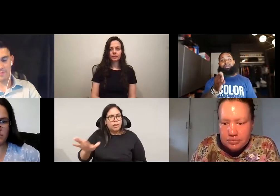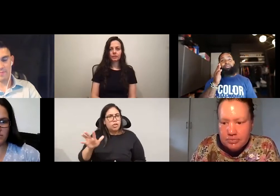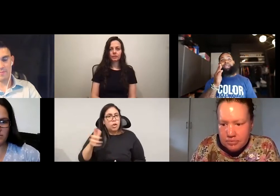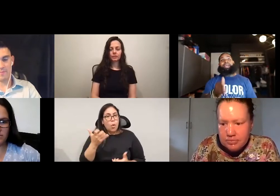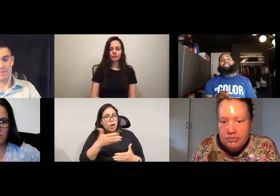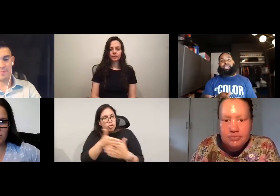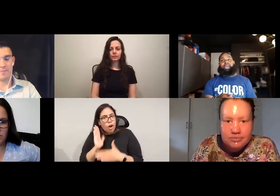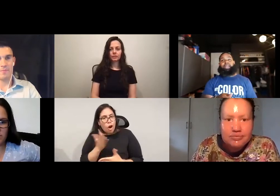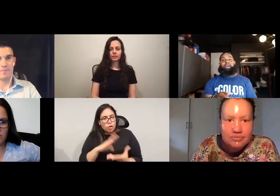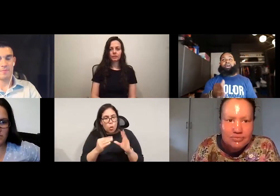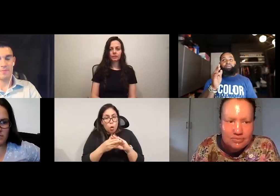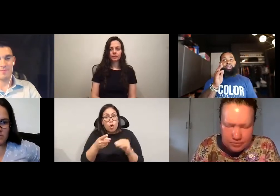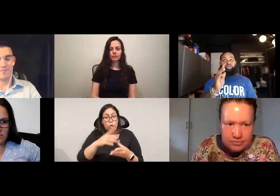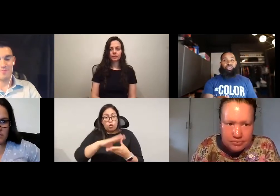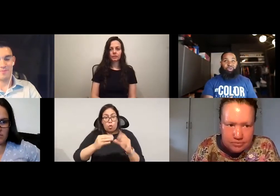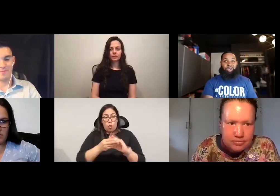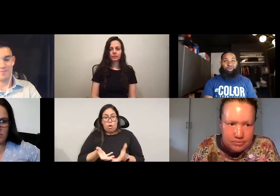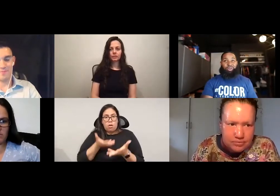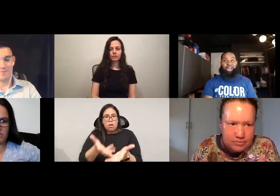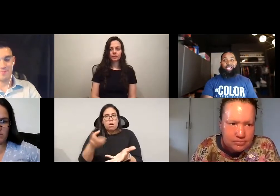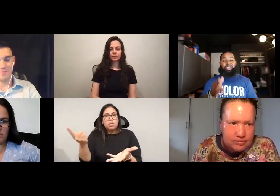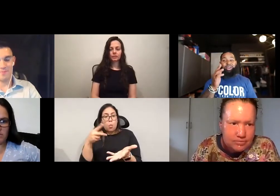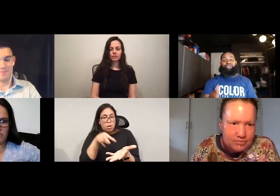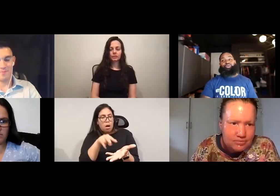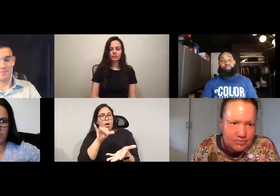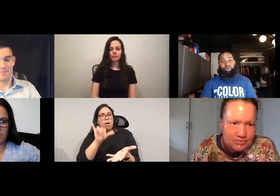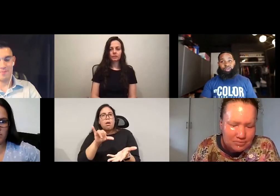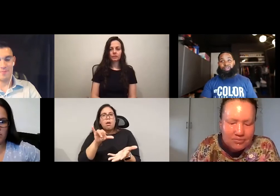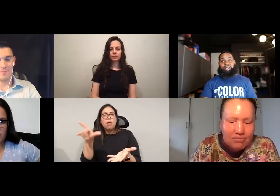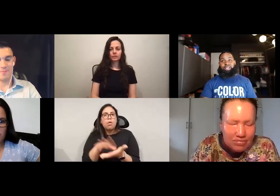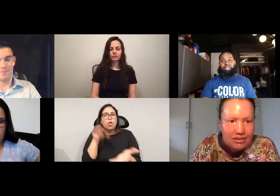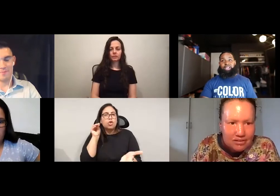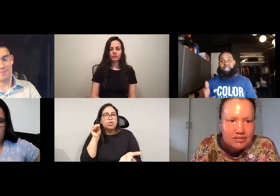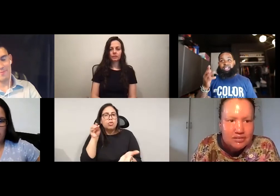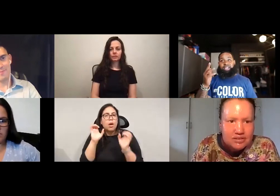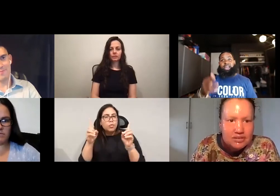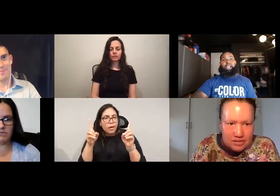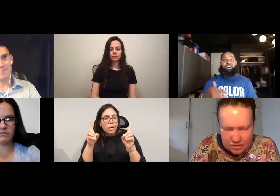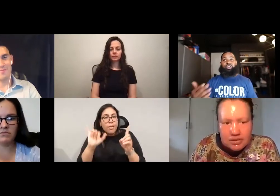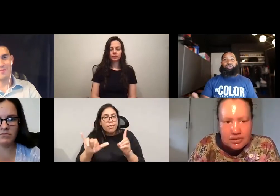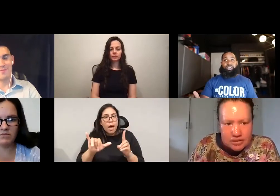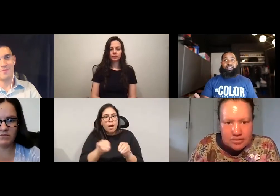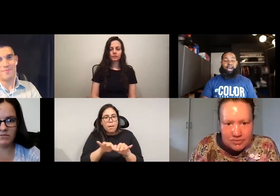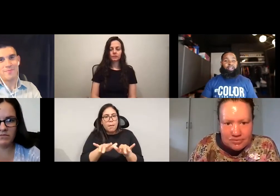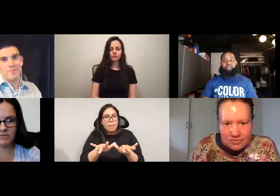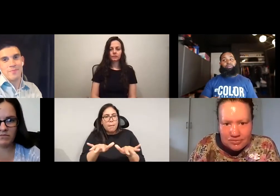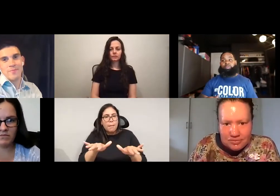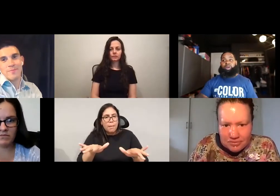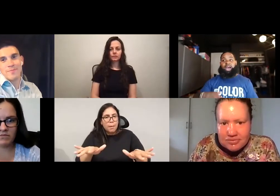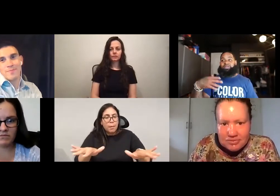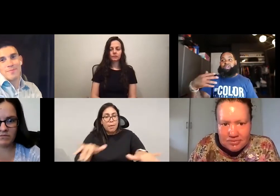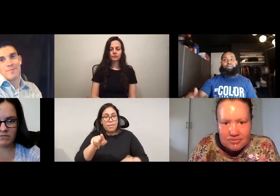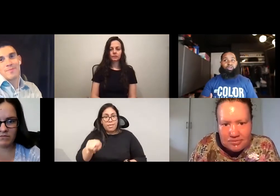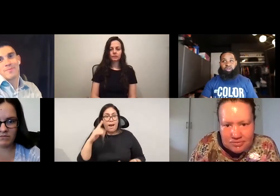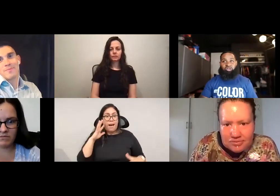someone else can be educated. Because once you can do that, it creates a ripple effect. And that loud noise that's out there, people